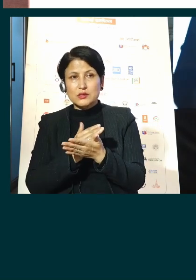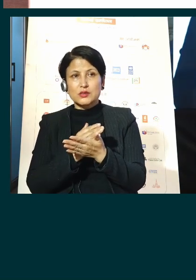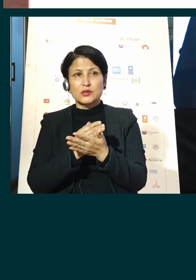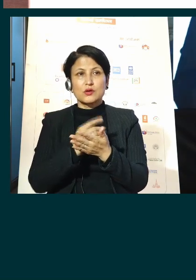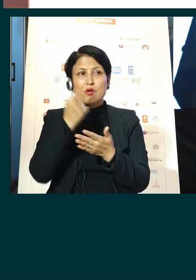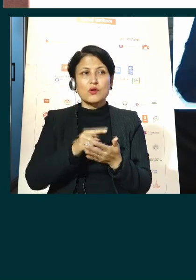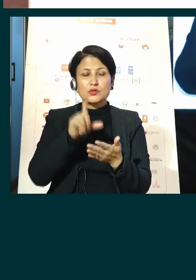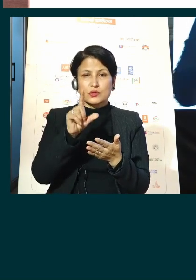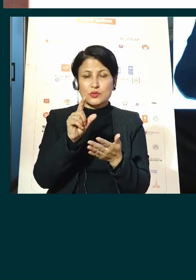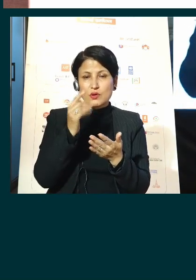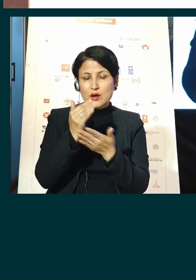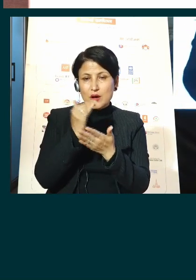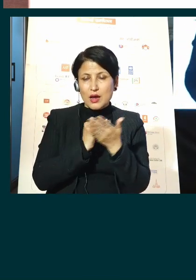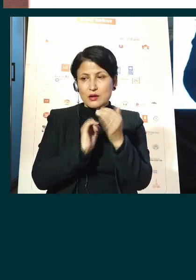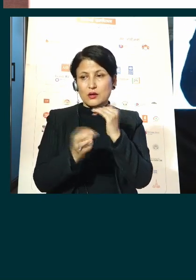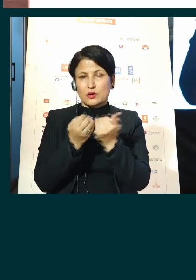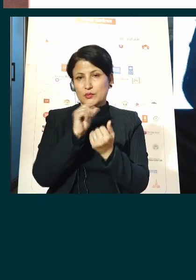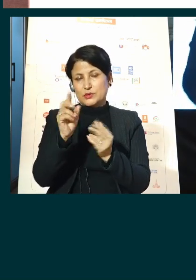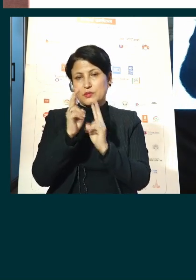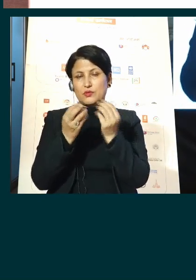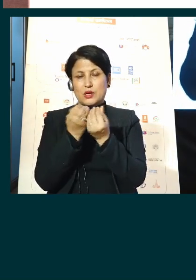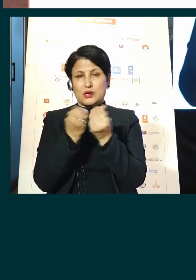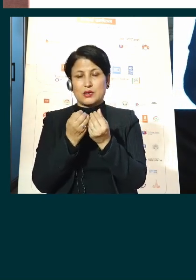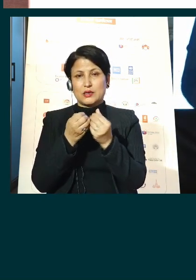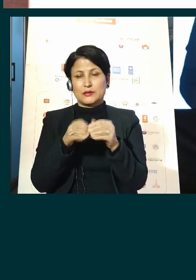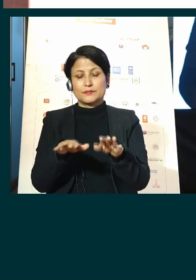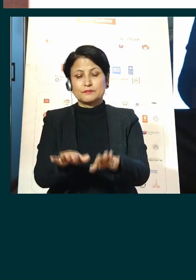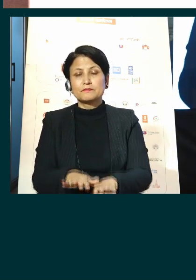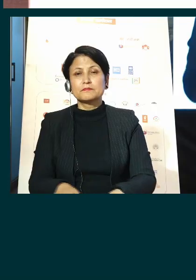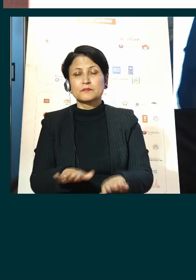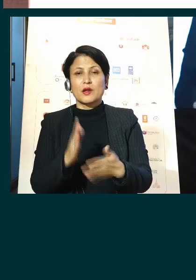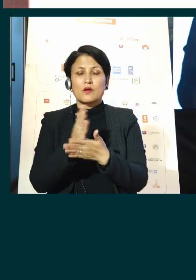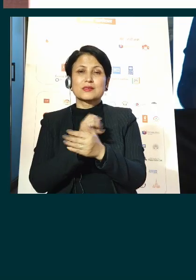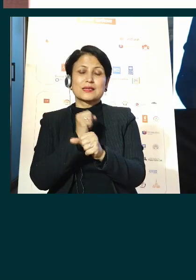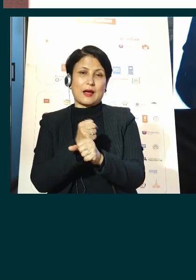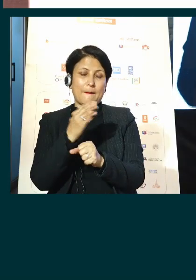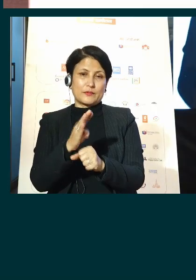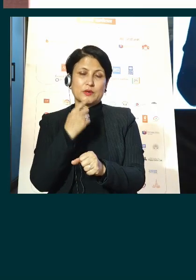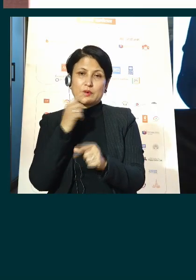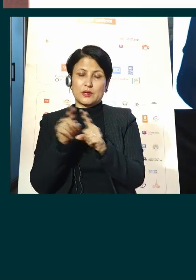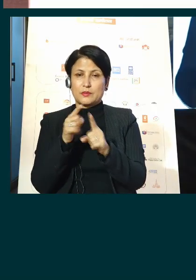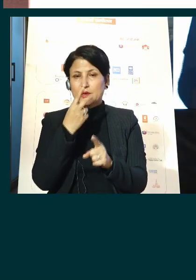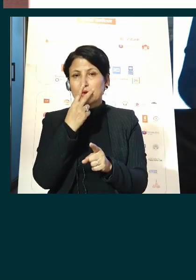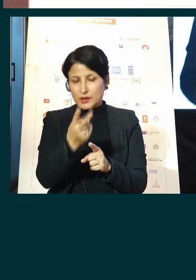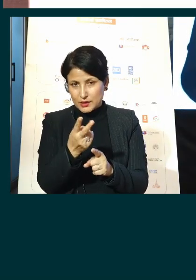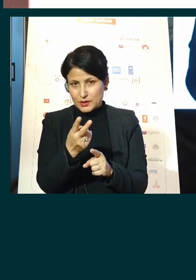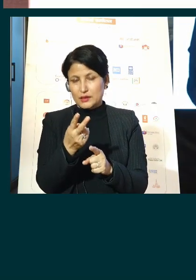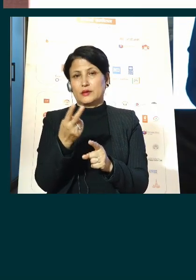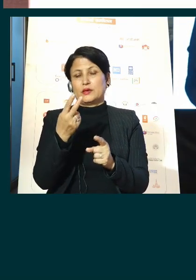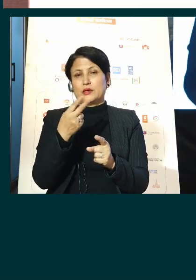about, but what does it mean on the ground? What does it mean in the community? And then this idea of a harm reduction approach.